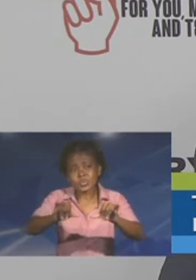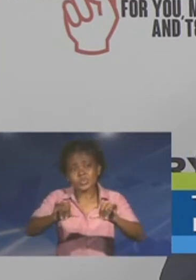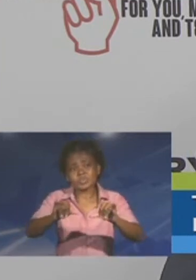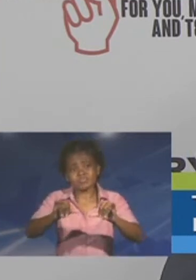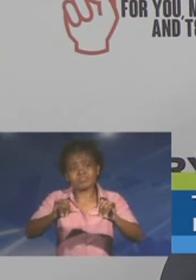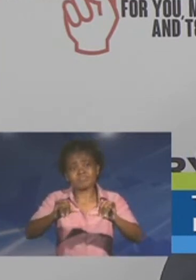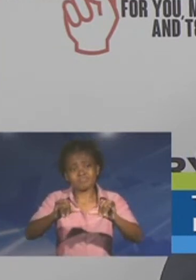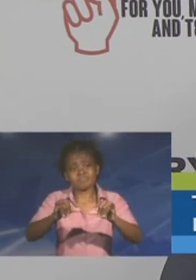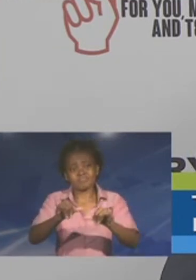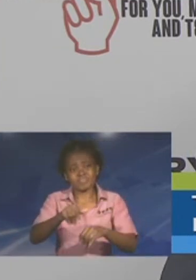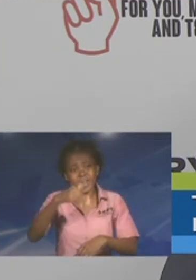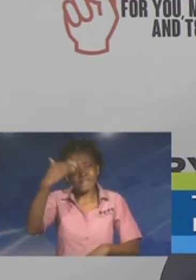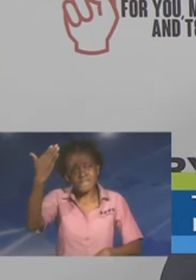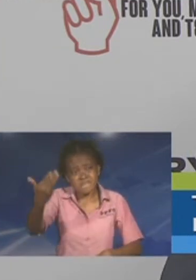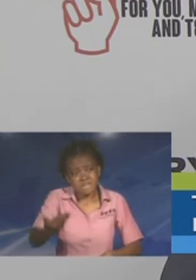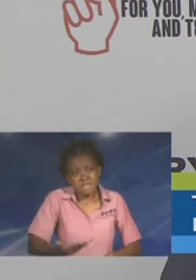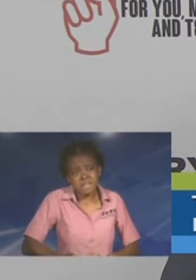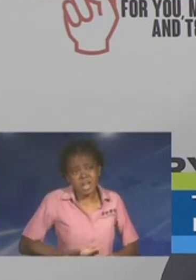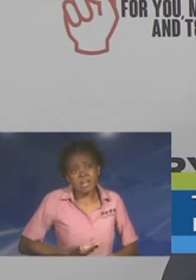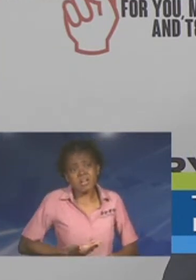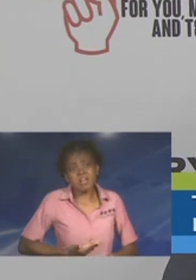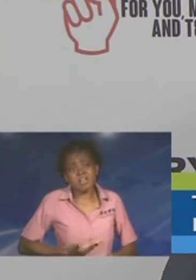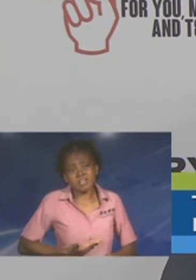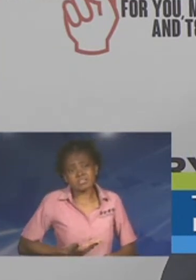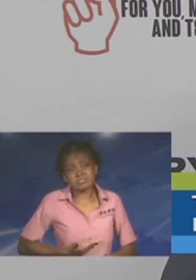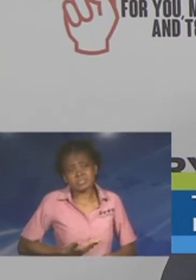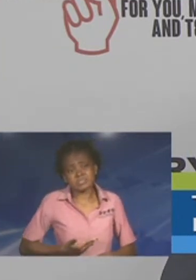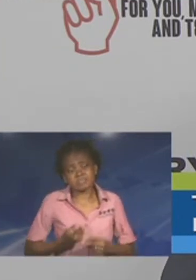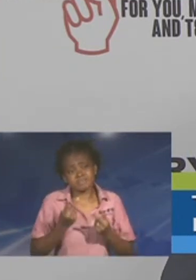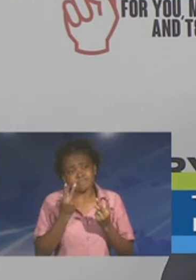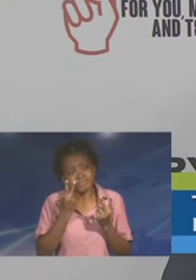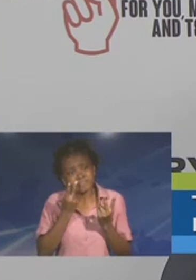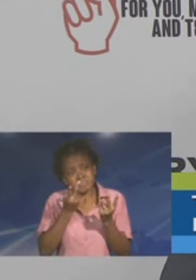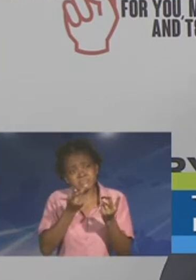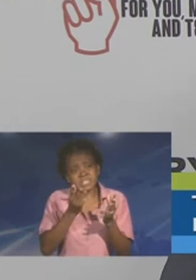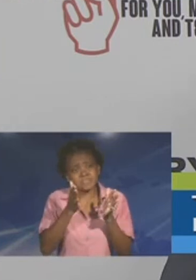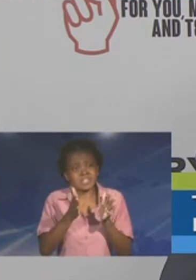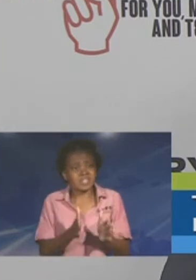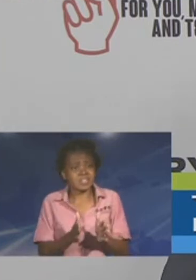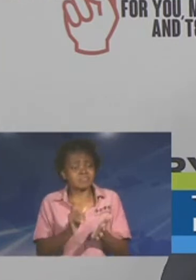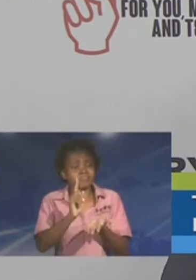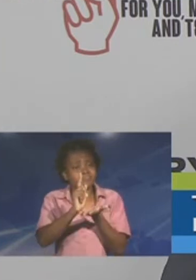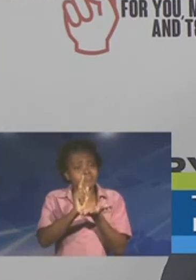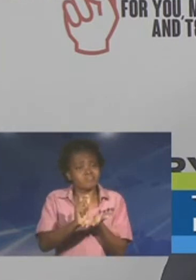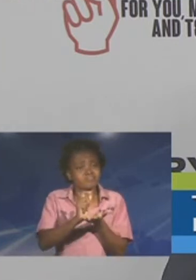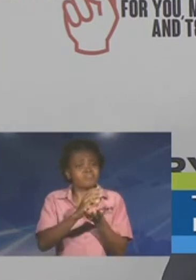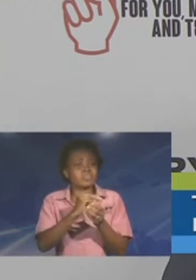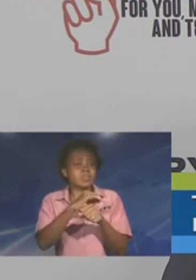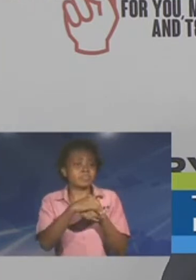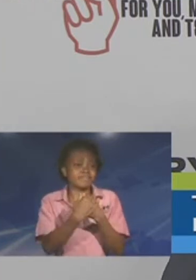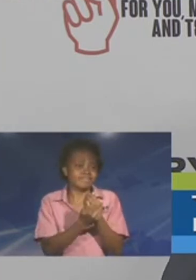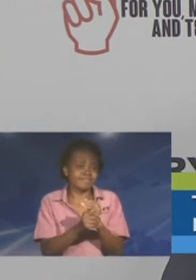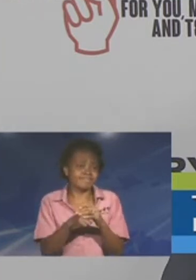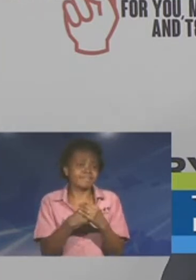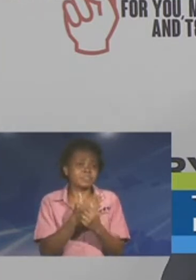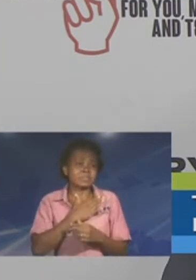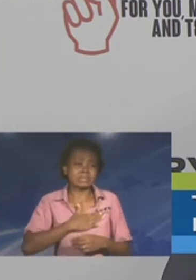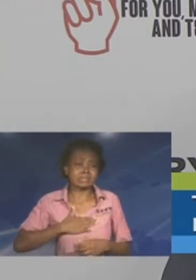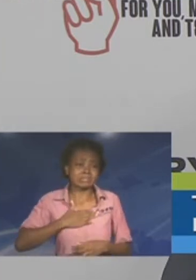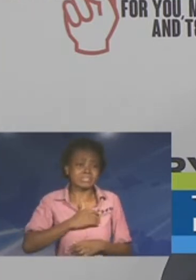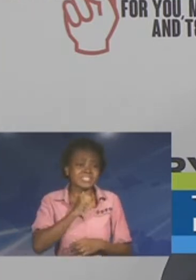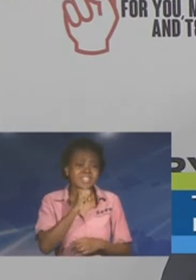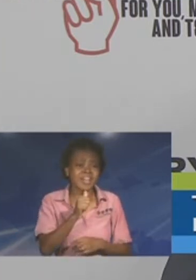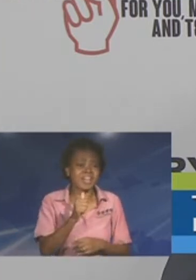inviting your patrons to sanitize their hands on coming in. Let's not do away with that one completely as